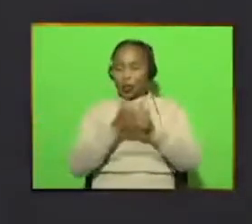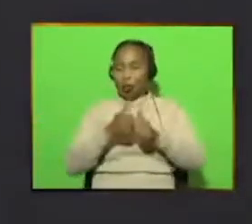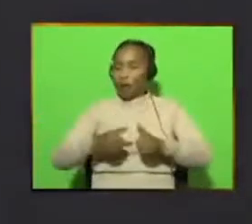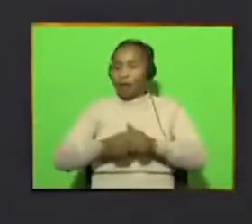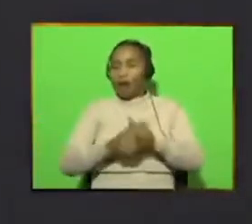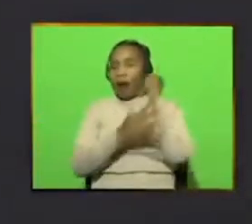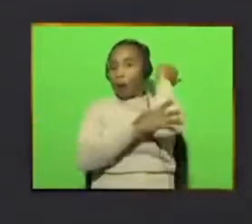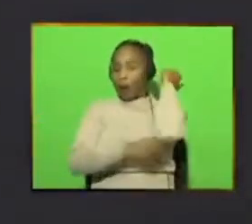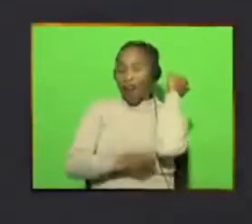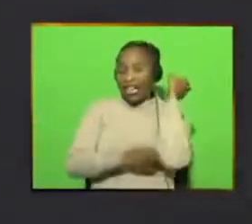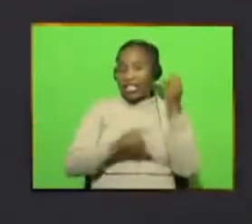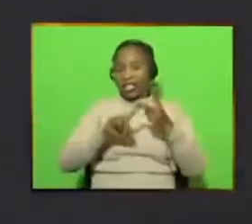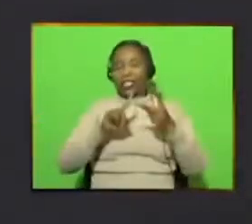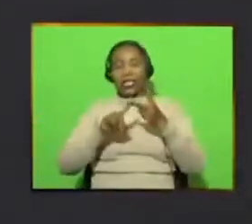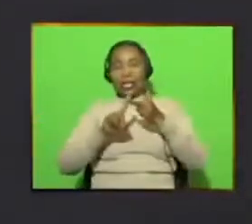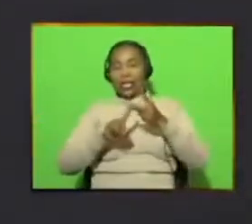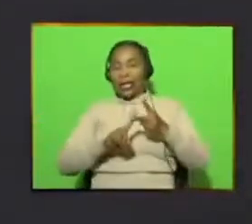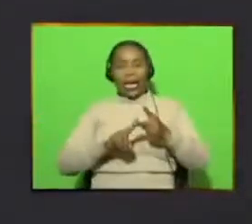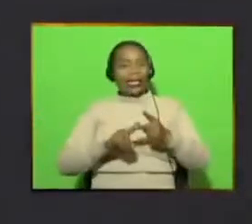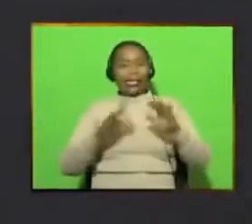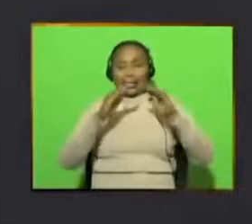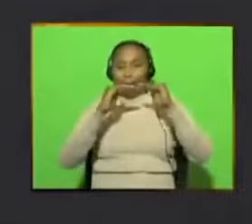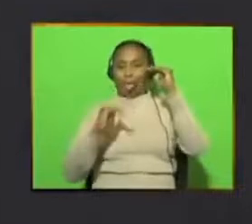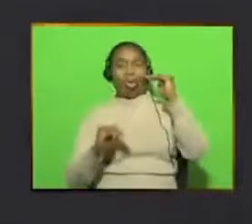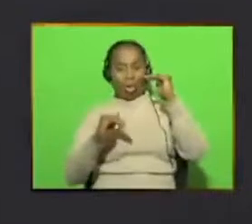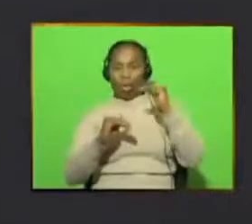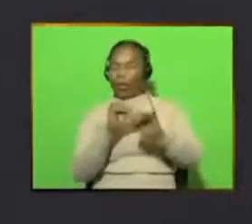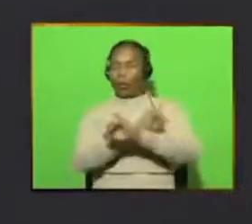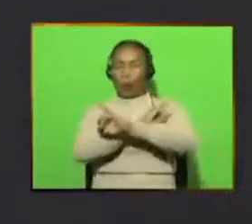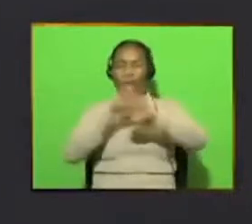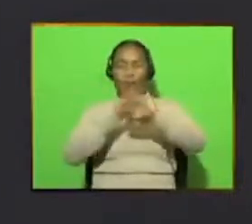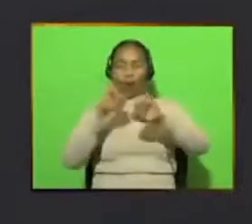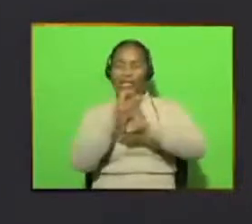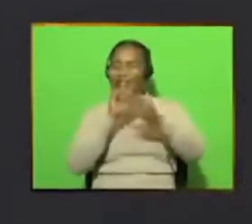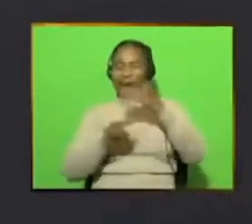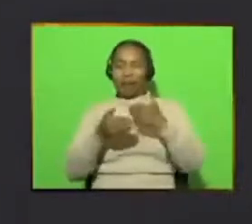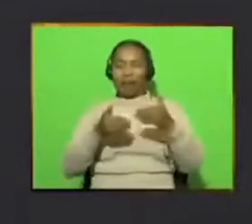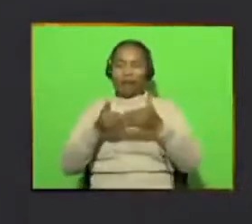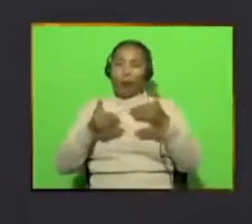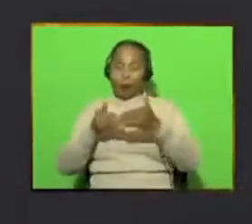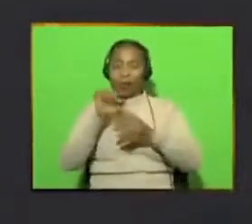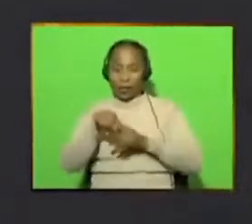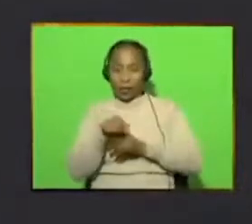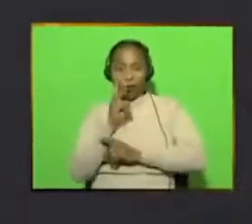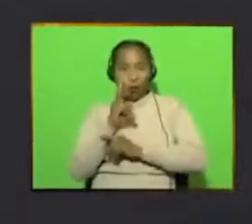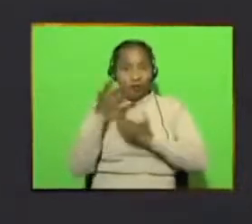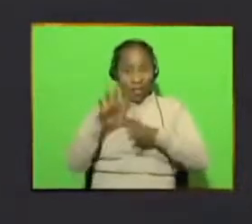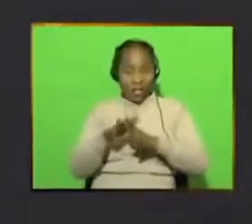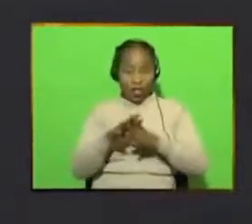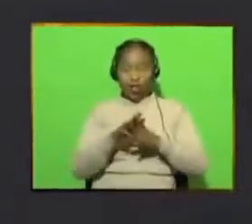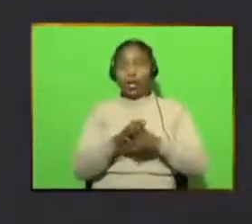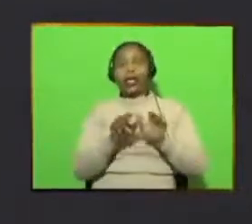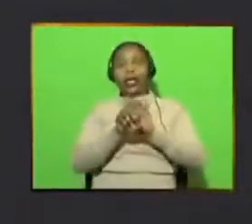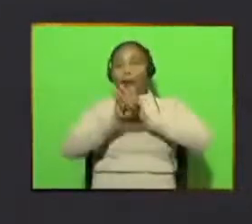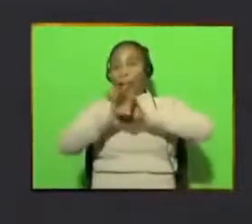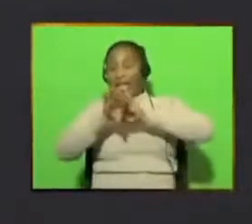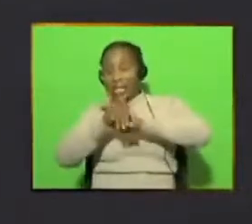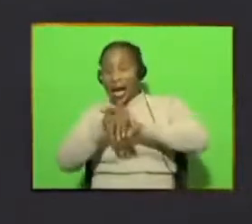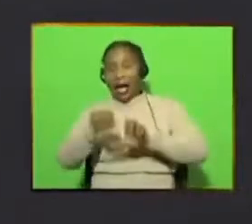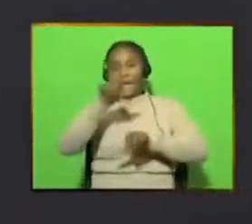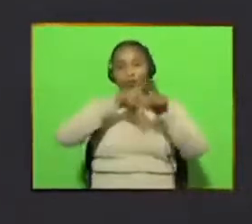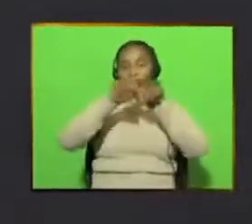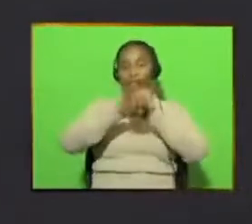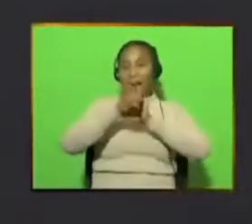and inequality are more pervasive than ever before. We see that the media and social media are